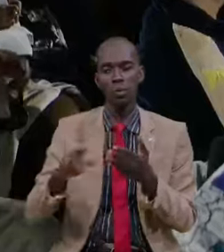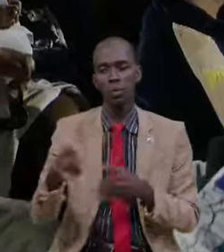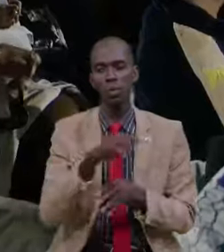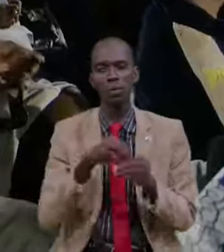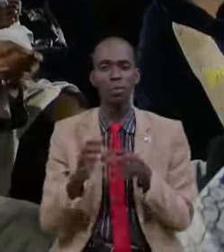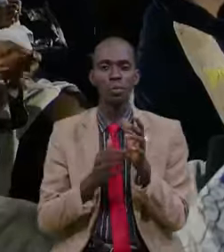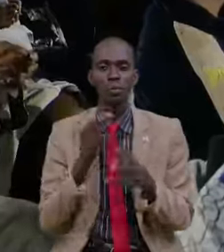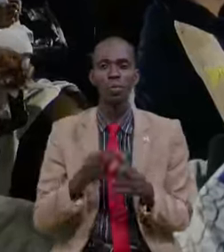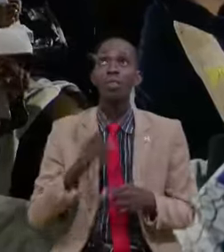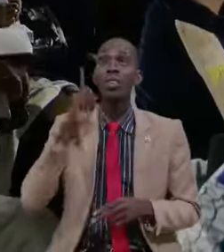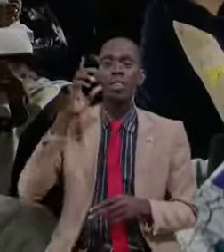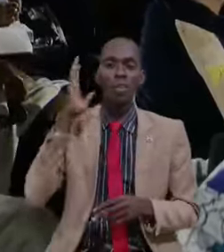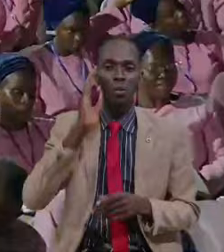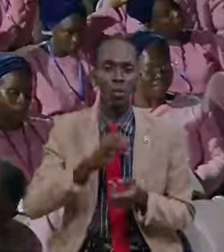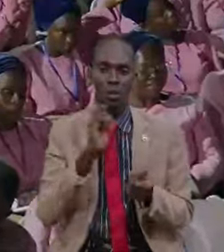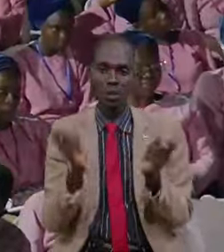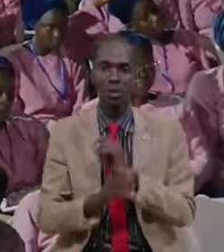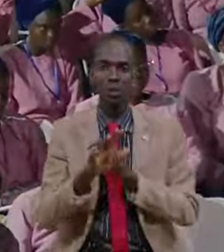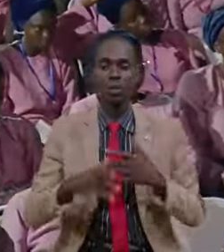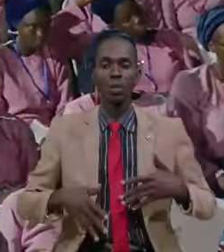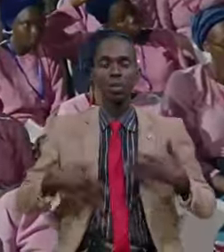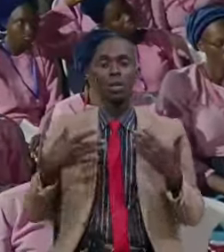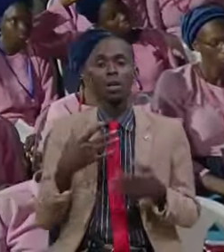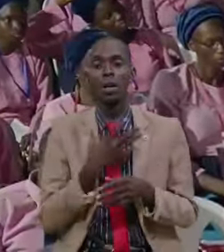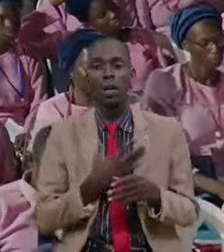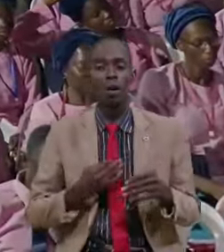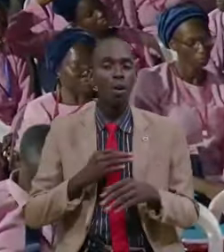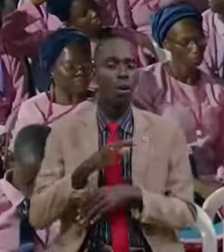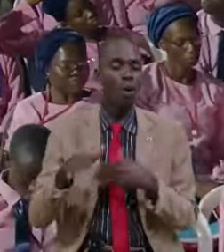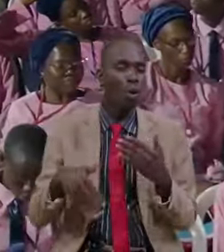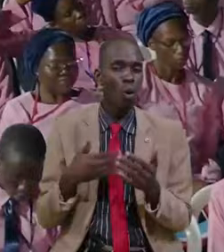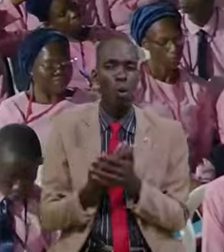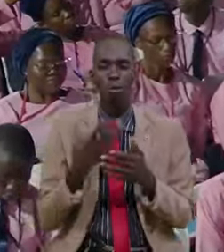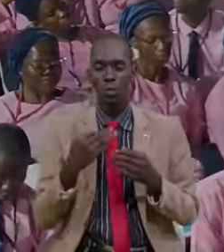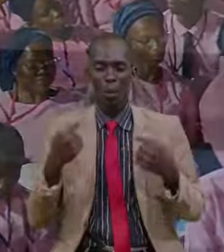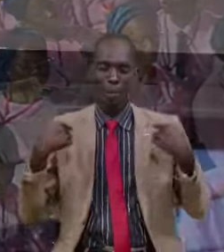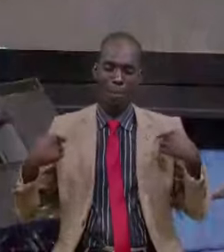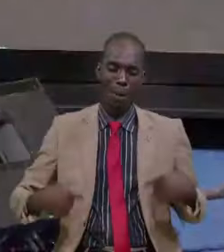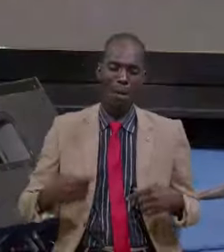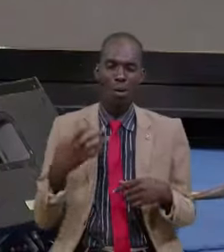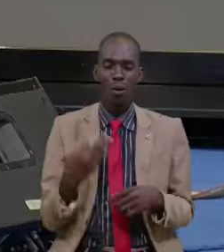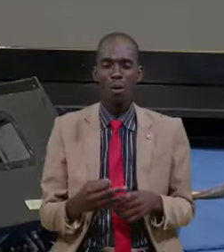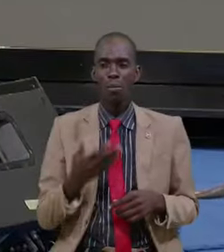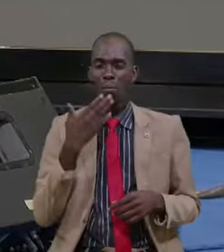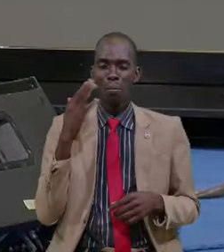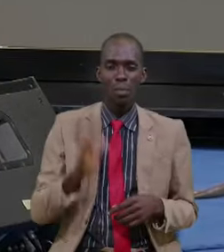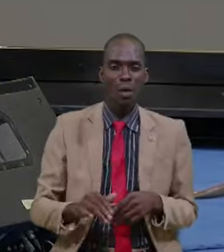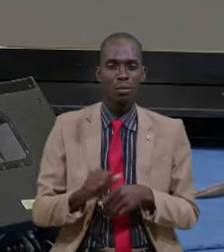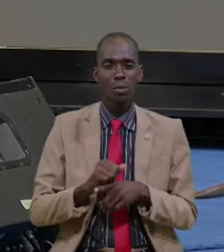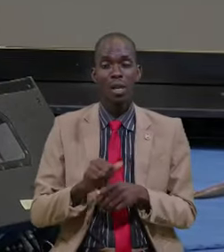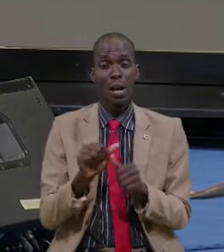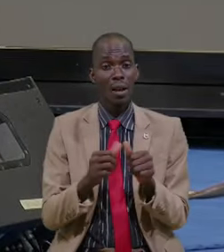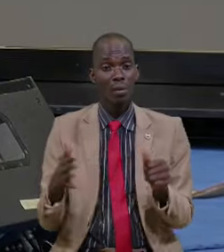He will change your life. And all those things of corruption, everything will be wiped out of